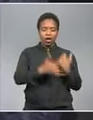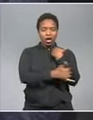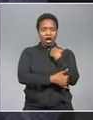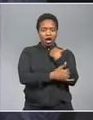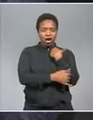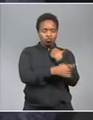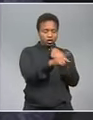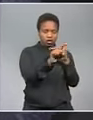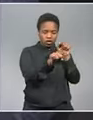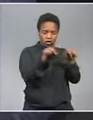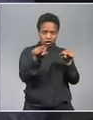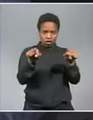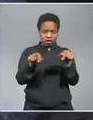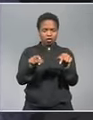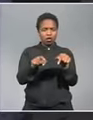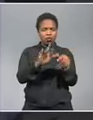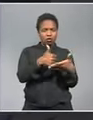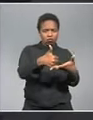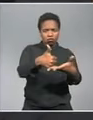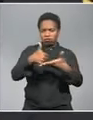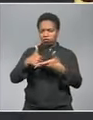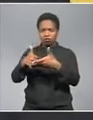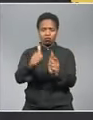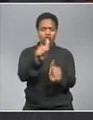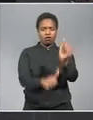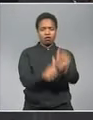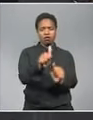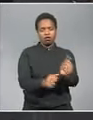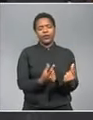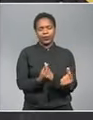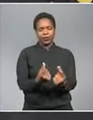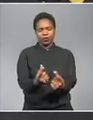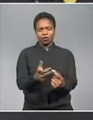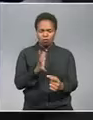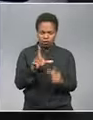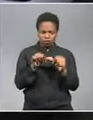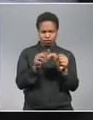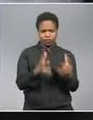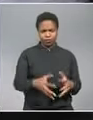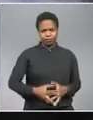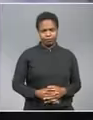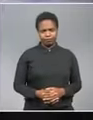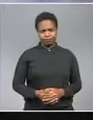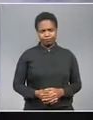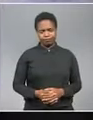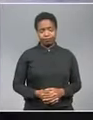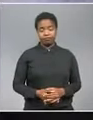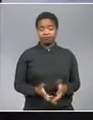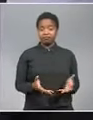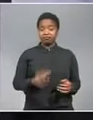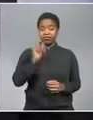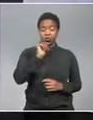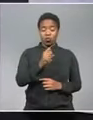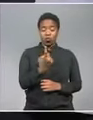and assistance and brotherhood to continue. And one